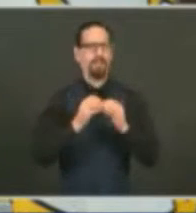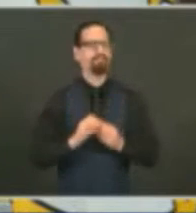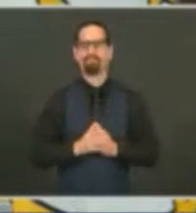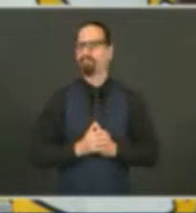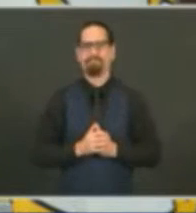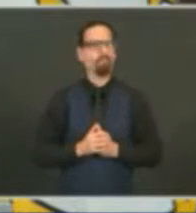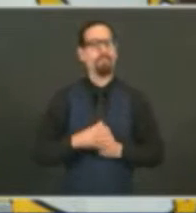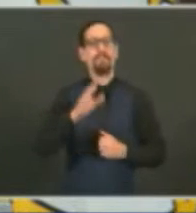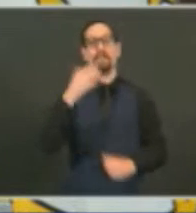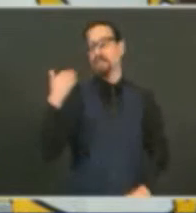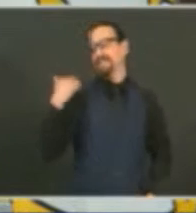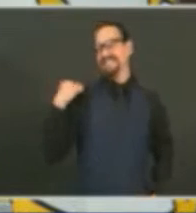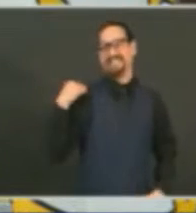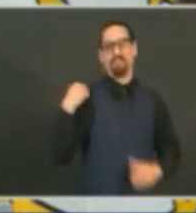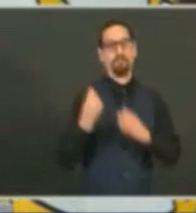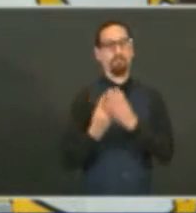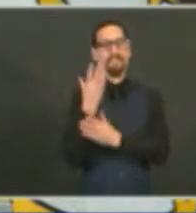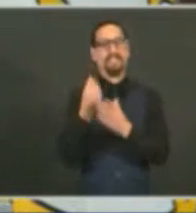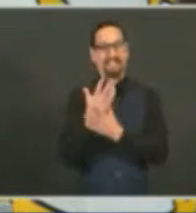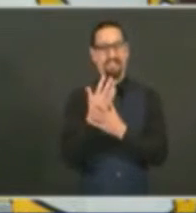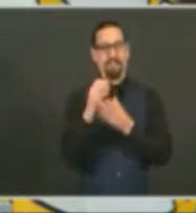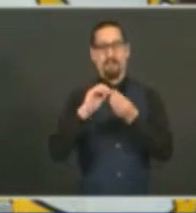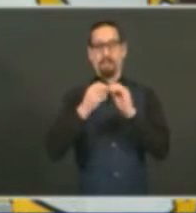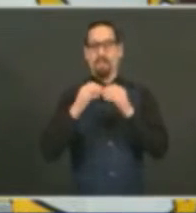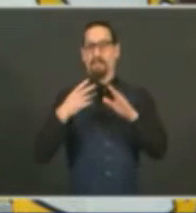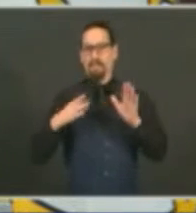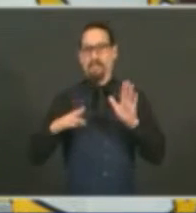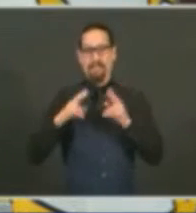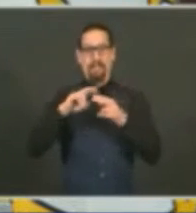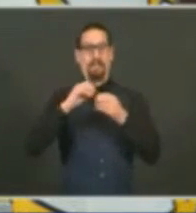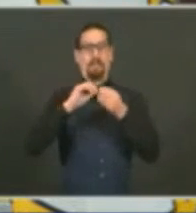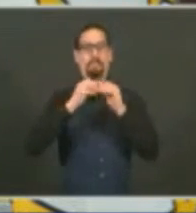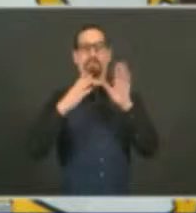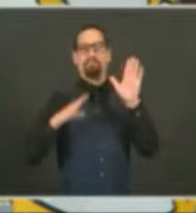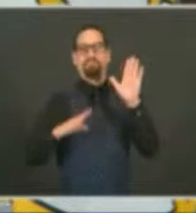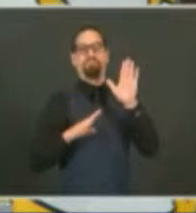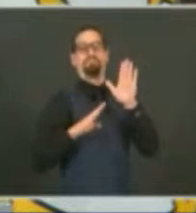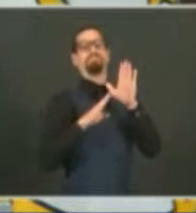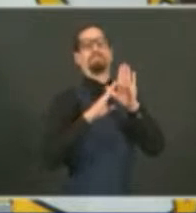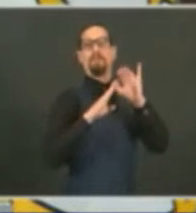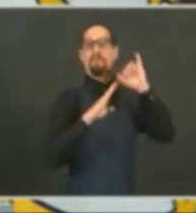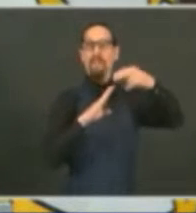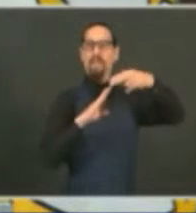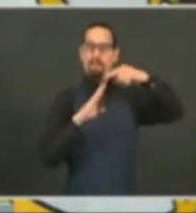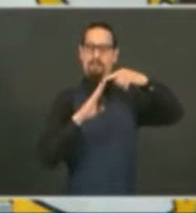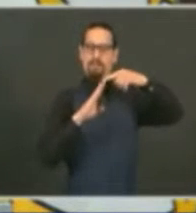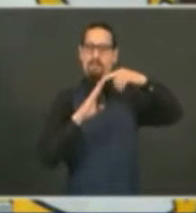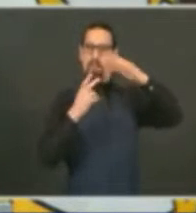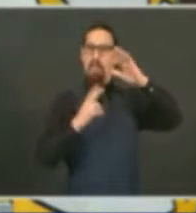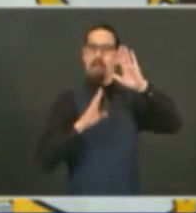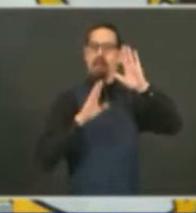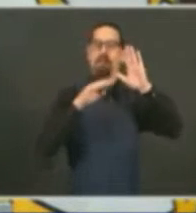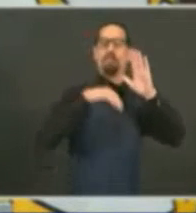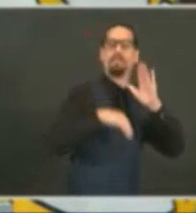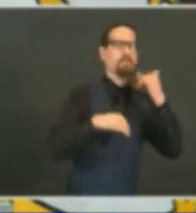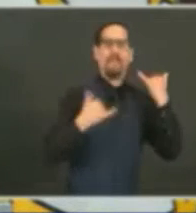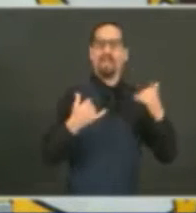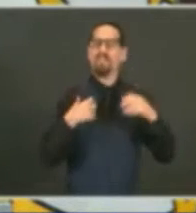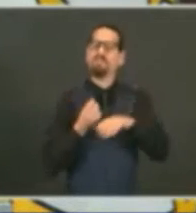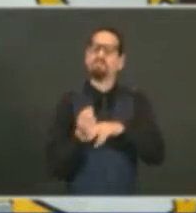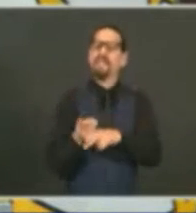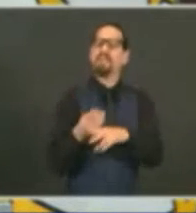and this wave certainly seems to be much more dangerous than what we experienced